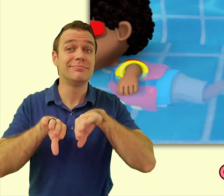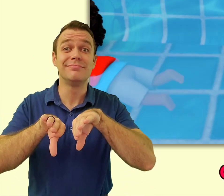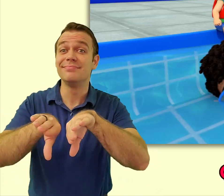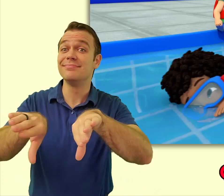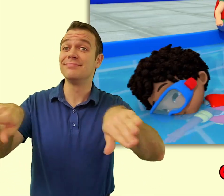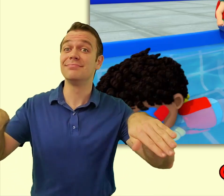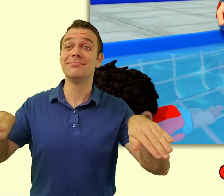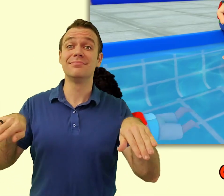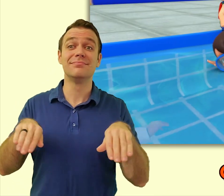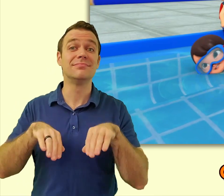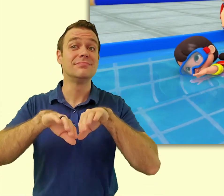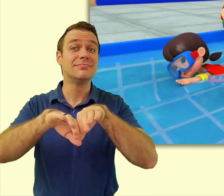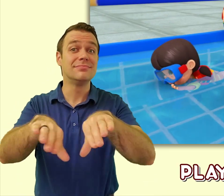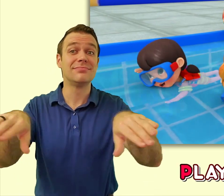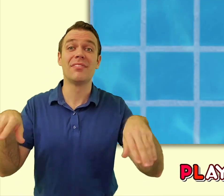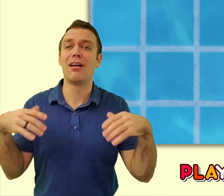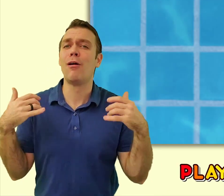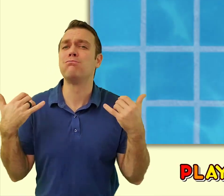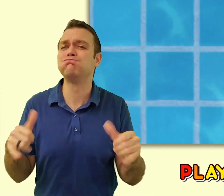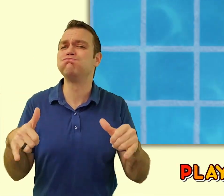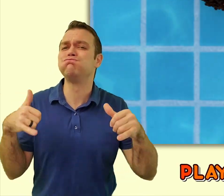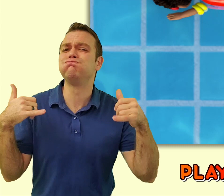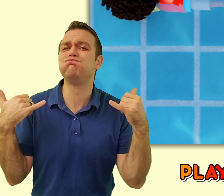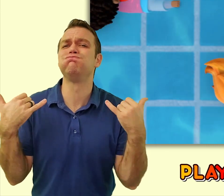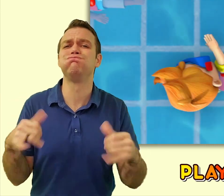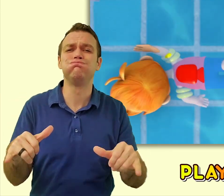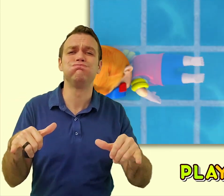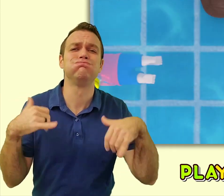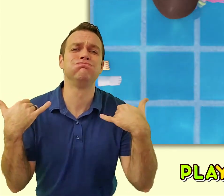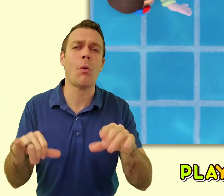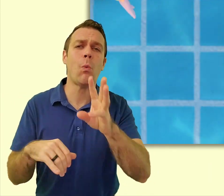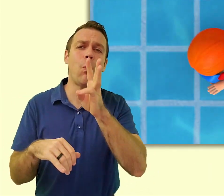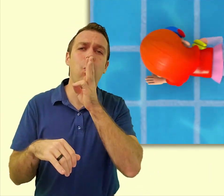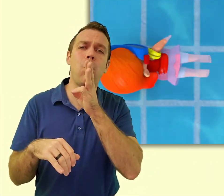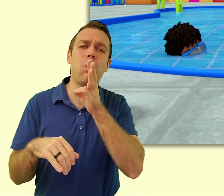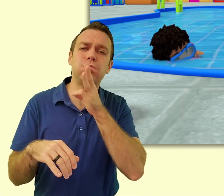Swimming, oh swimming, playing in the pool.